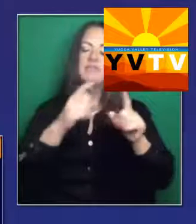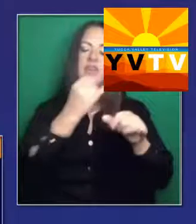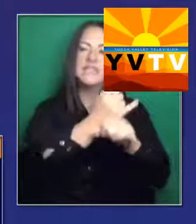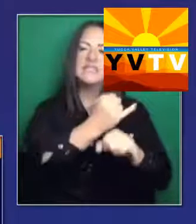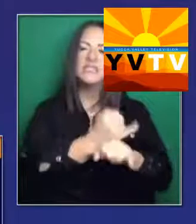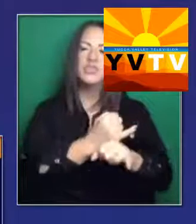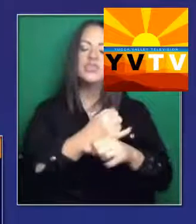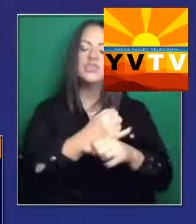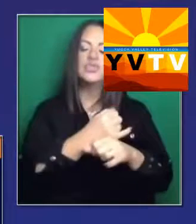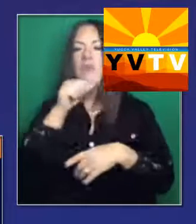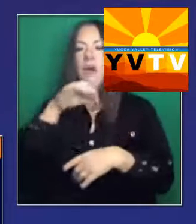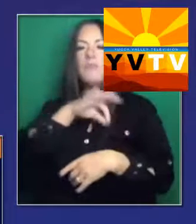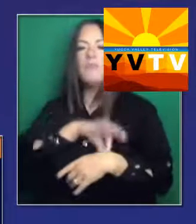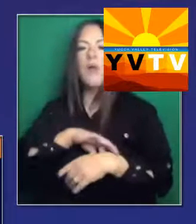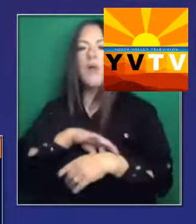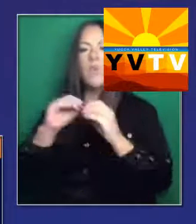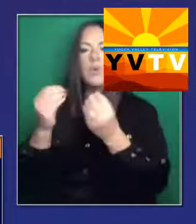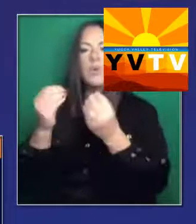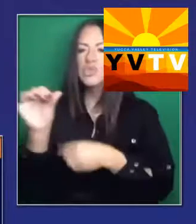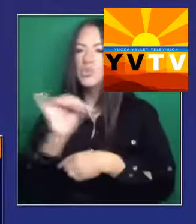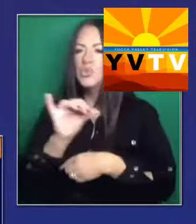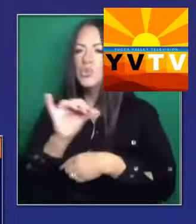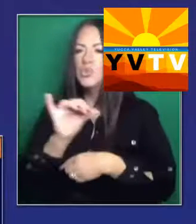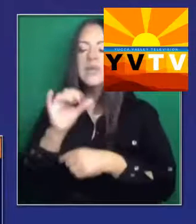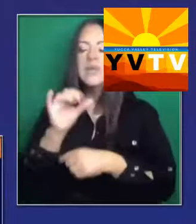nonprofits. This just opened up